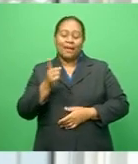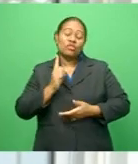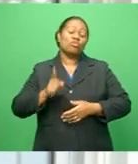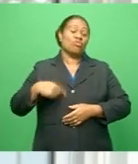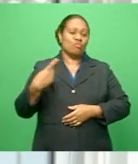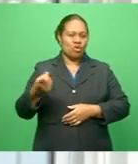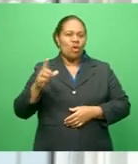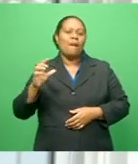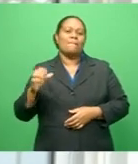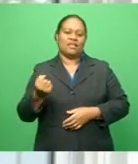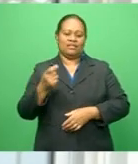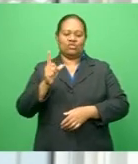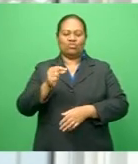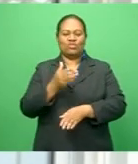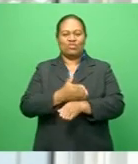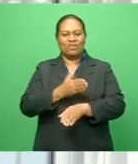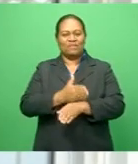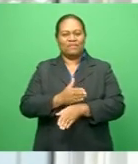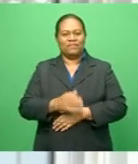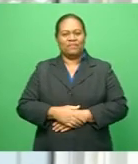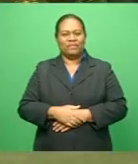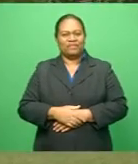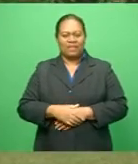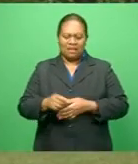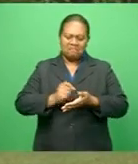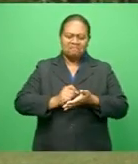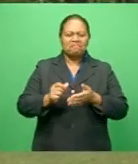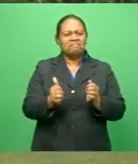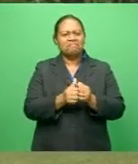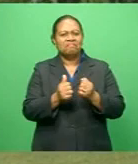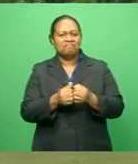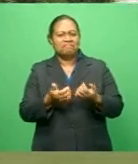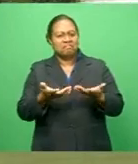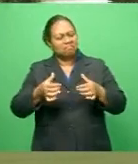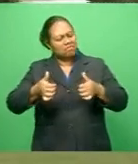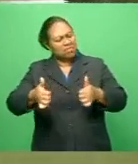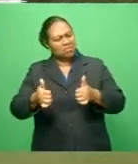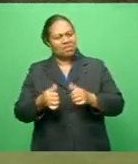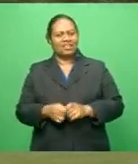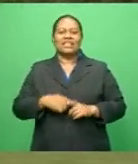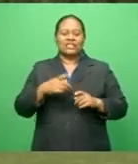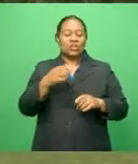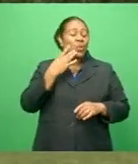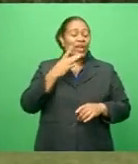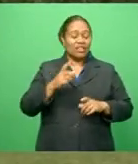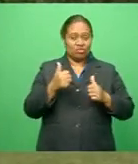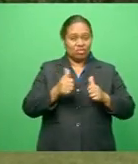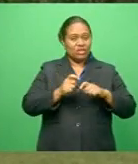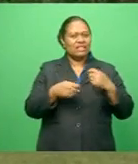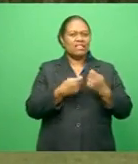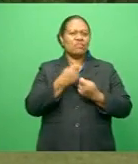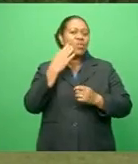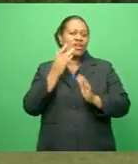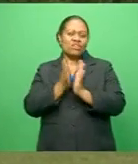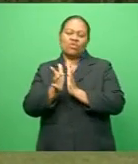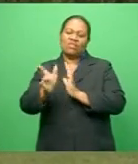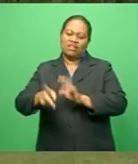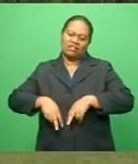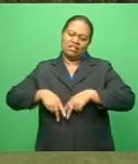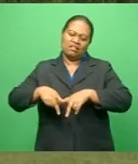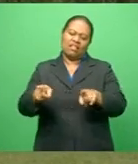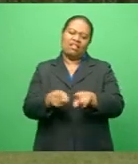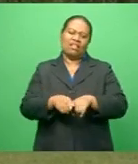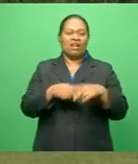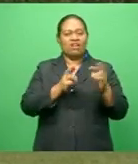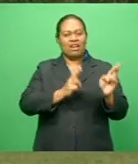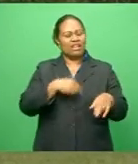job. And I think being on paper has been good as a good team. It doesn't mean that we're going to go there just to walk over a park with our